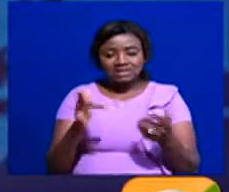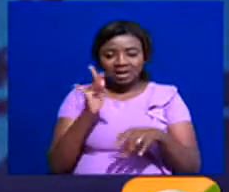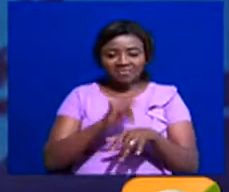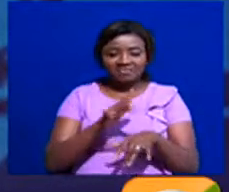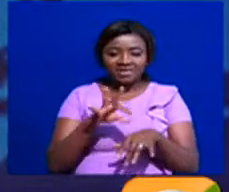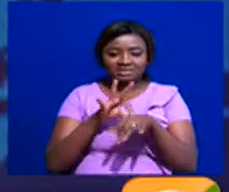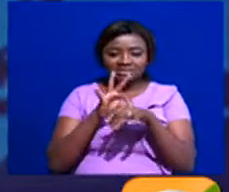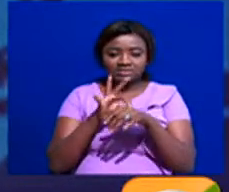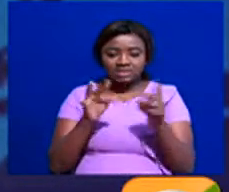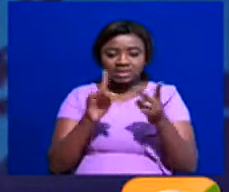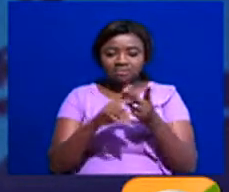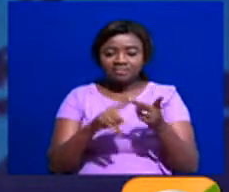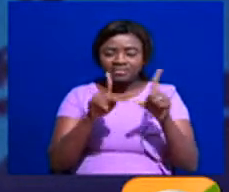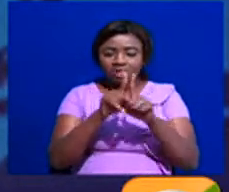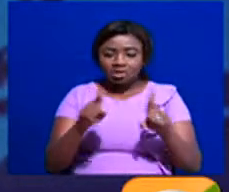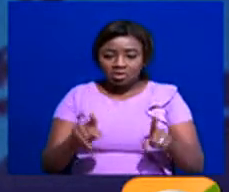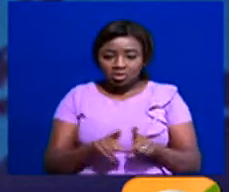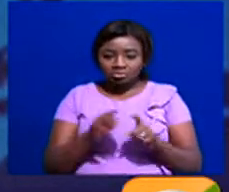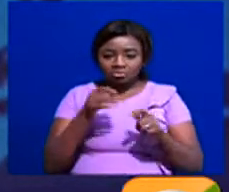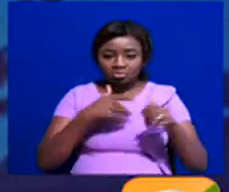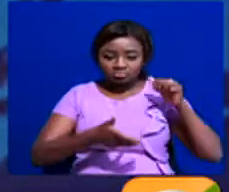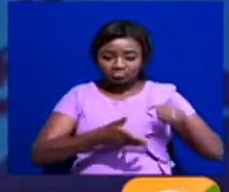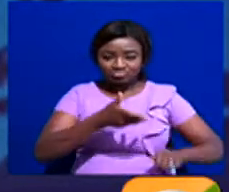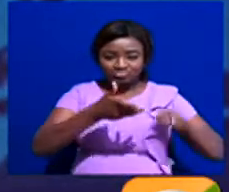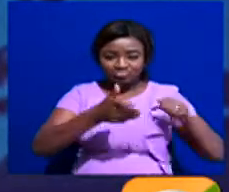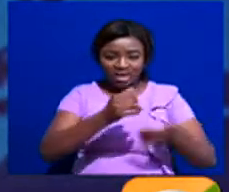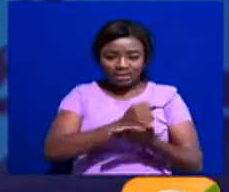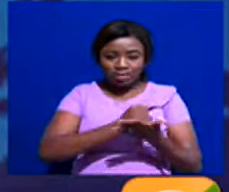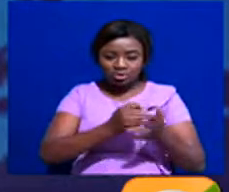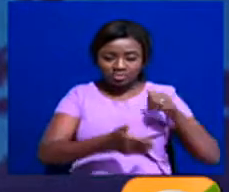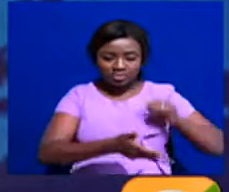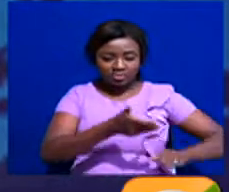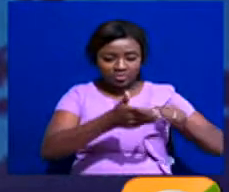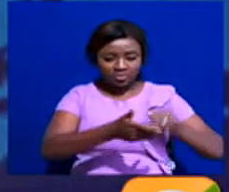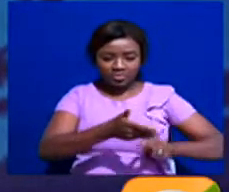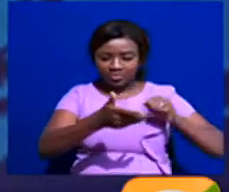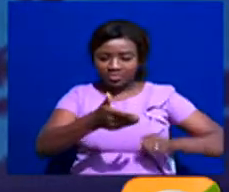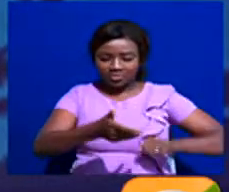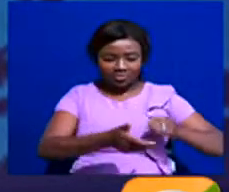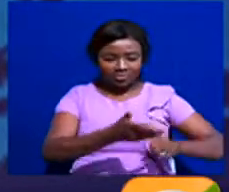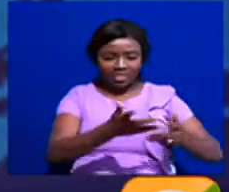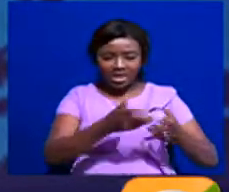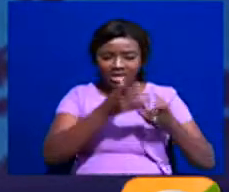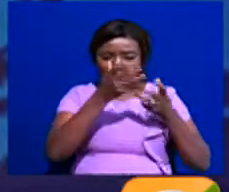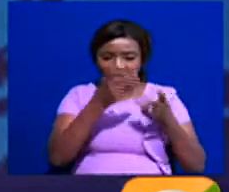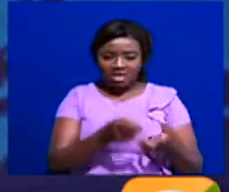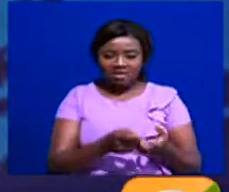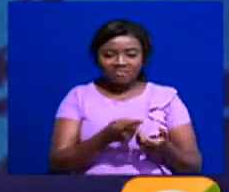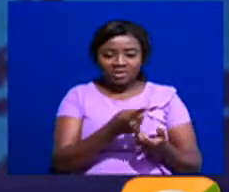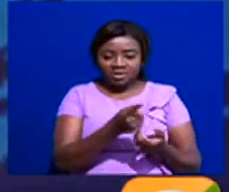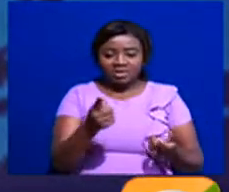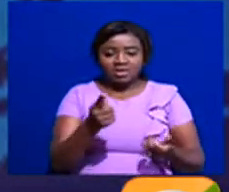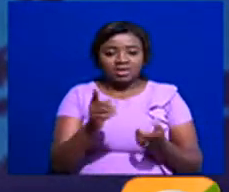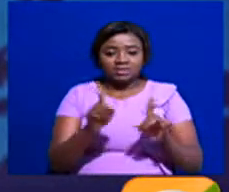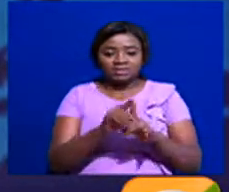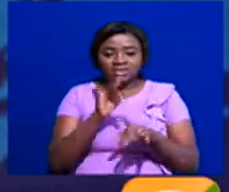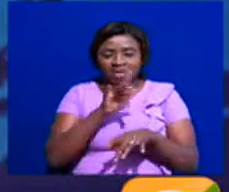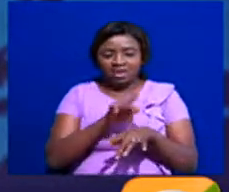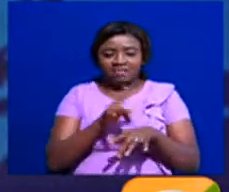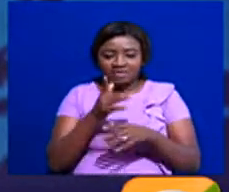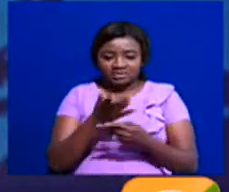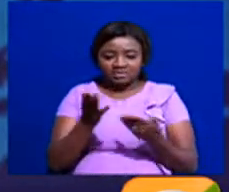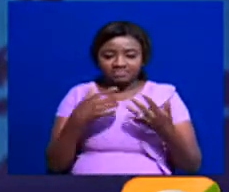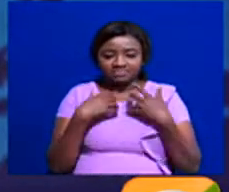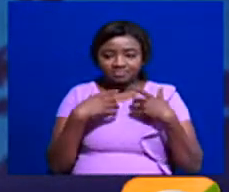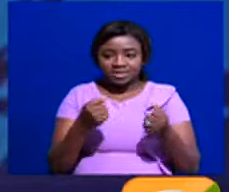very fragile crop. Then in an environment when the industry provide all the supply, but then of